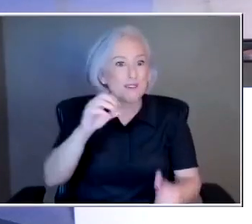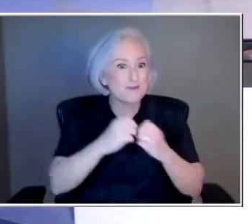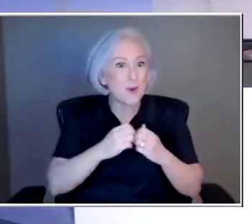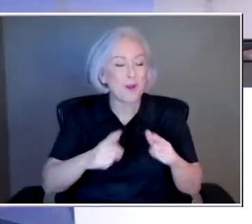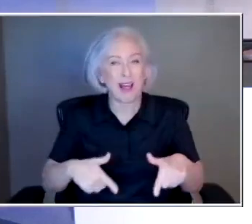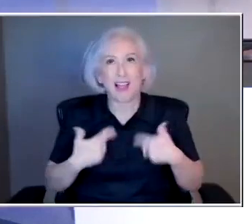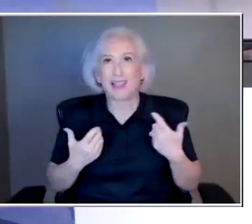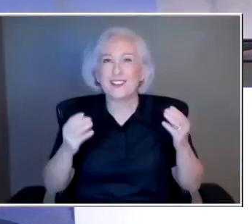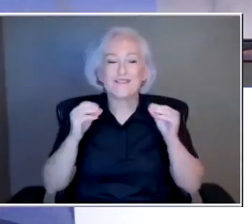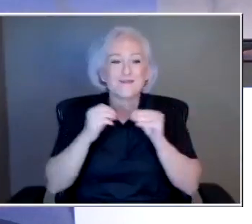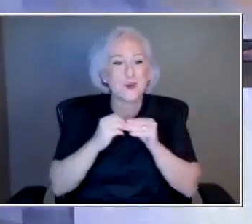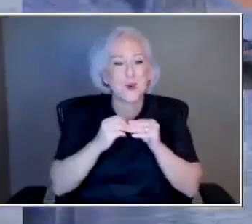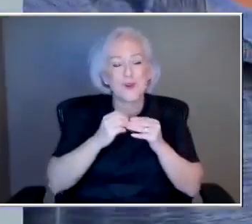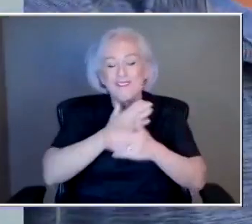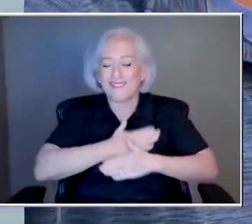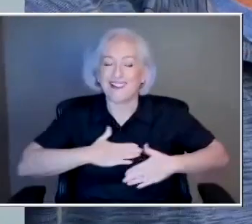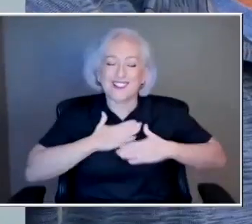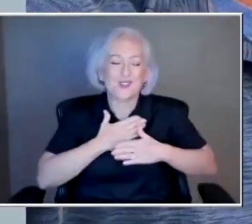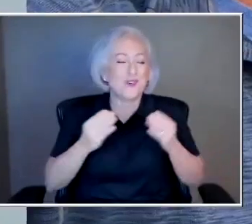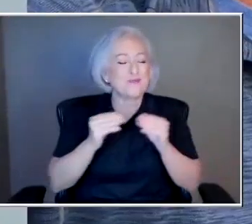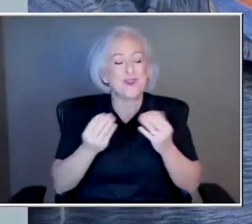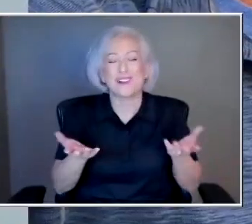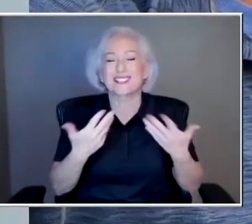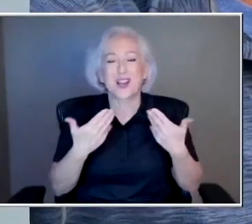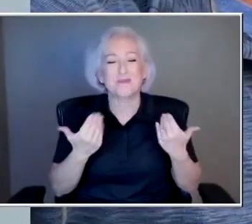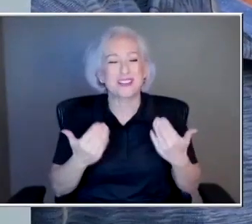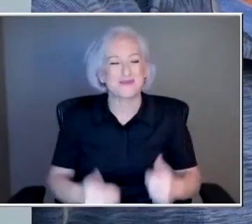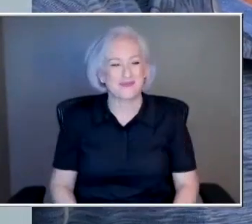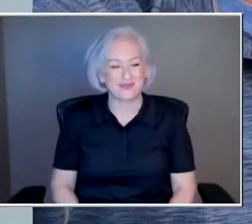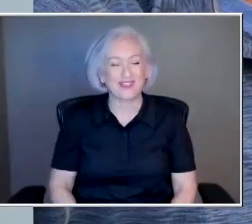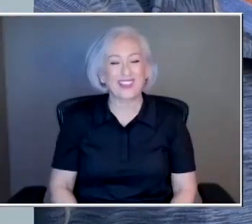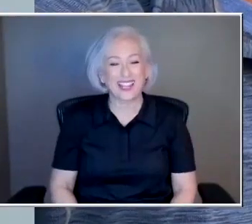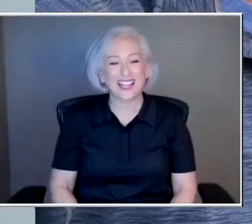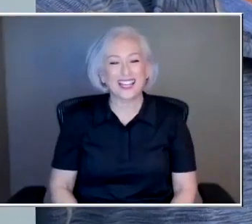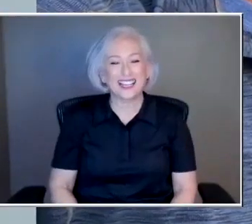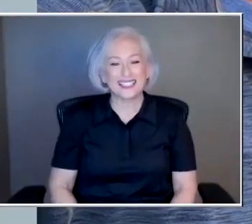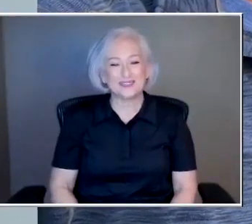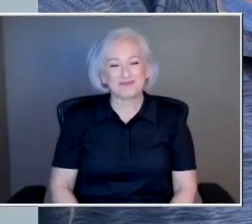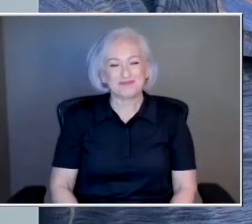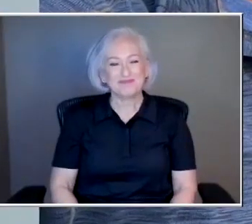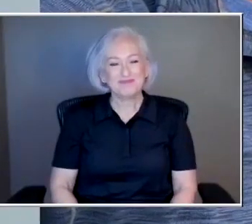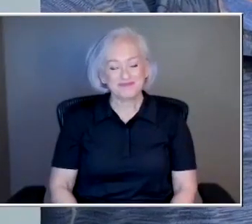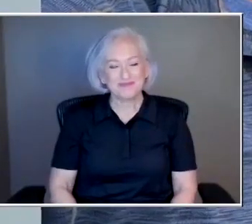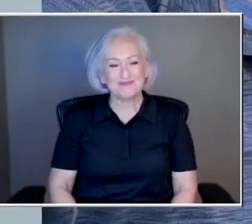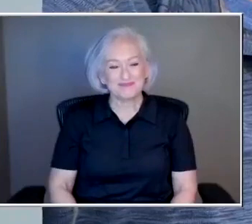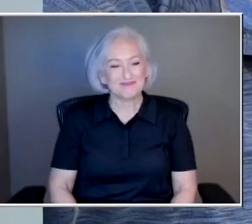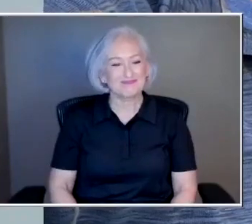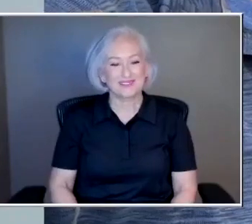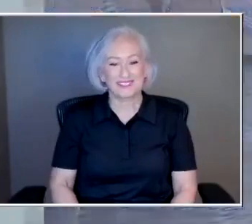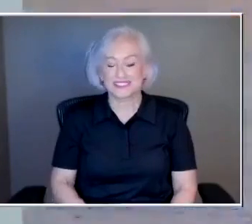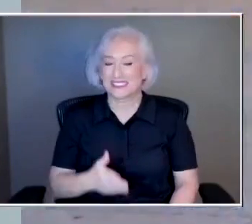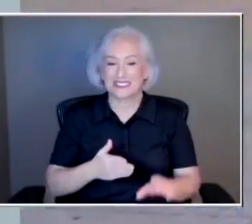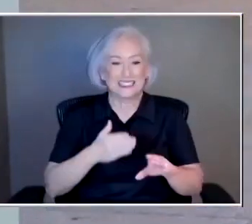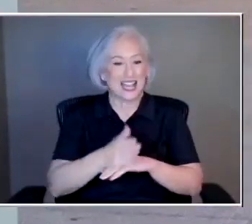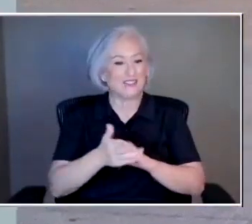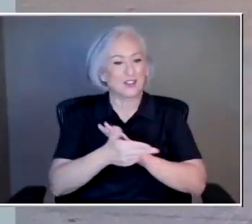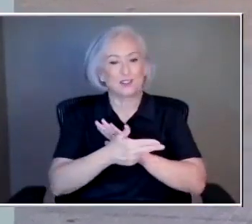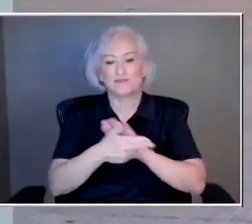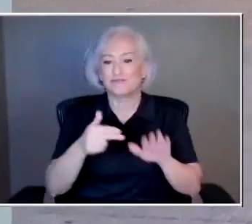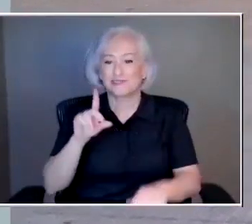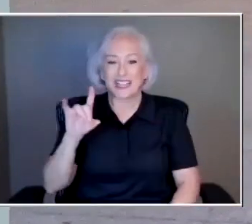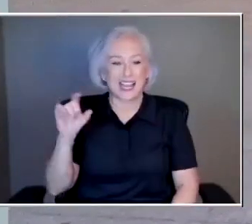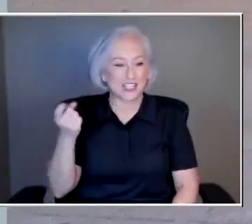it better. Tell us about that. Well, to being diagnosed, and especially with the kids at a young age, you